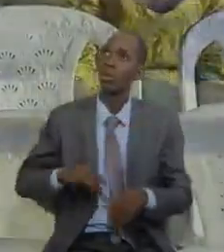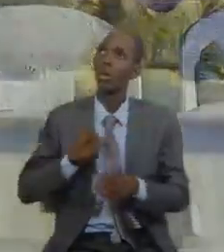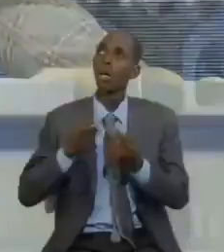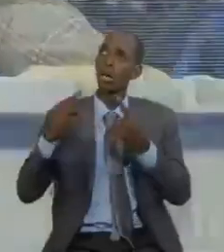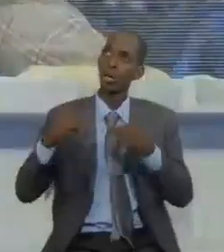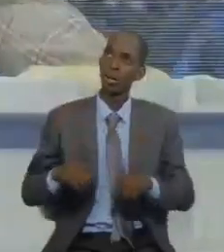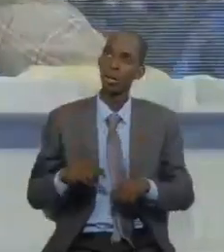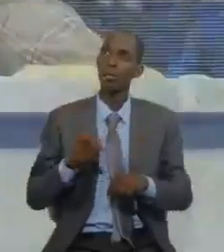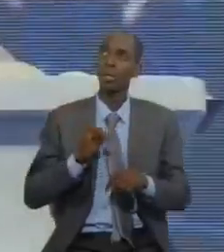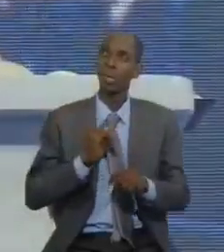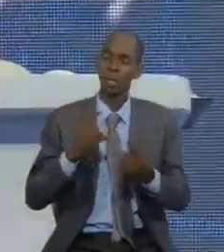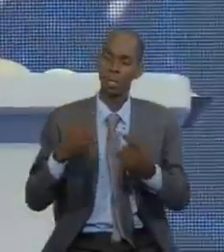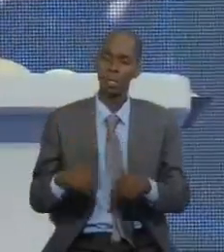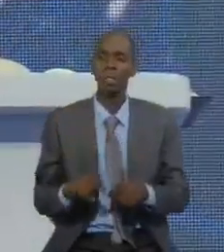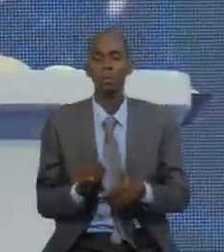come.